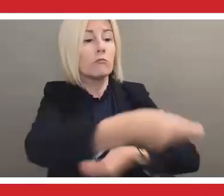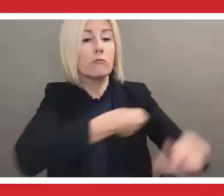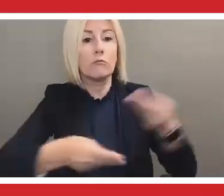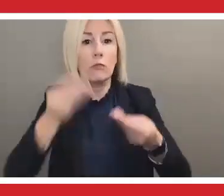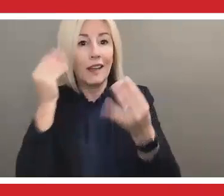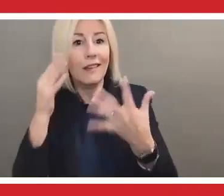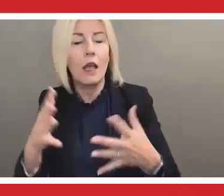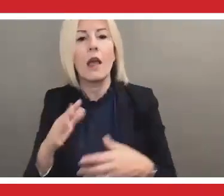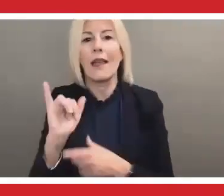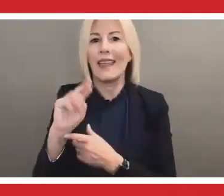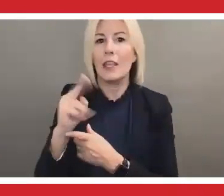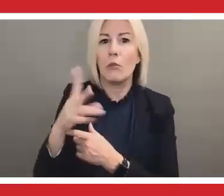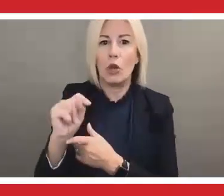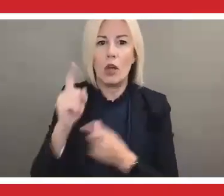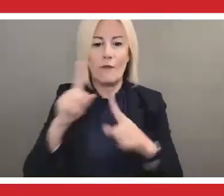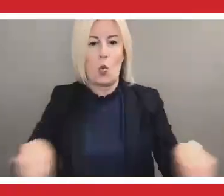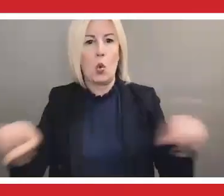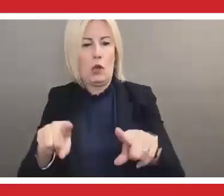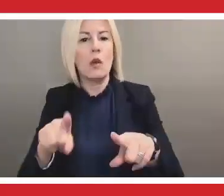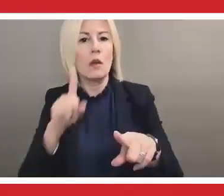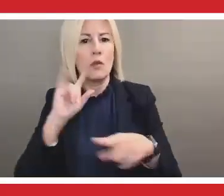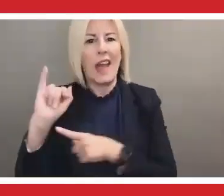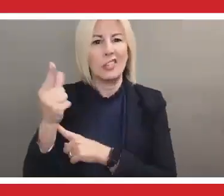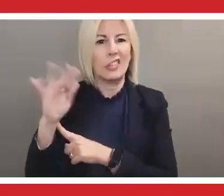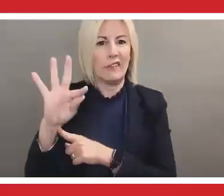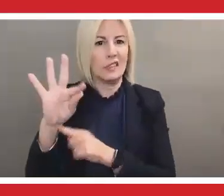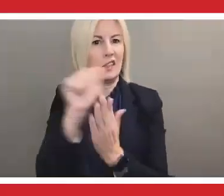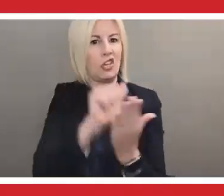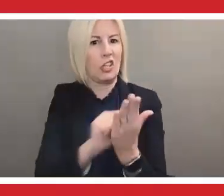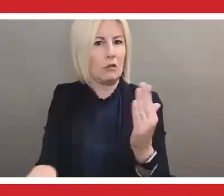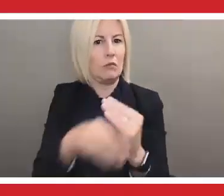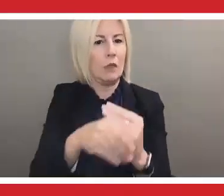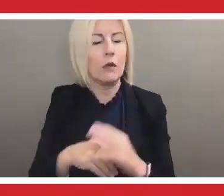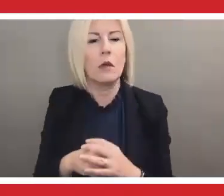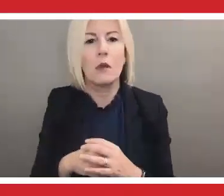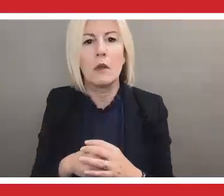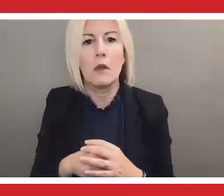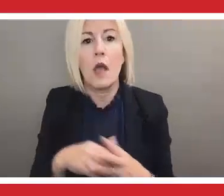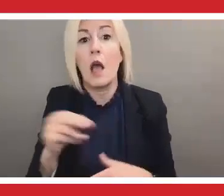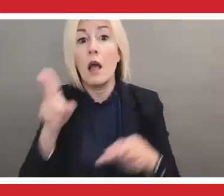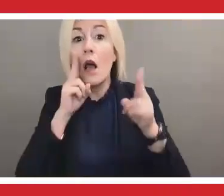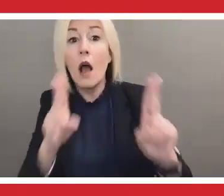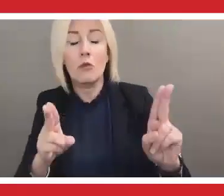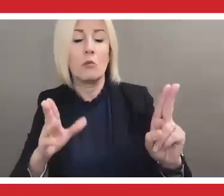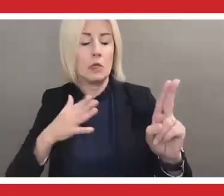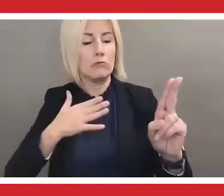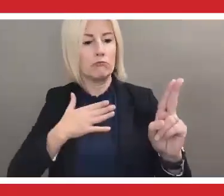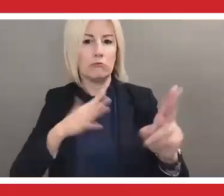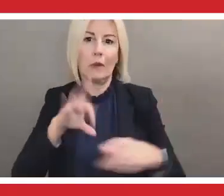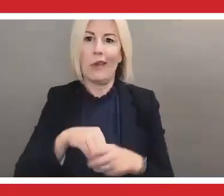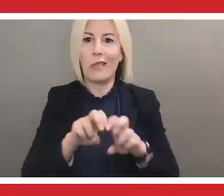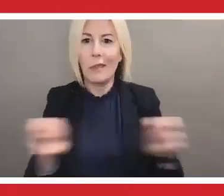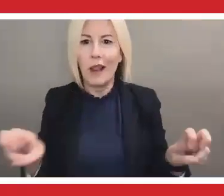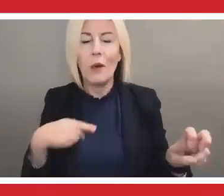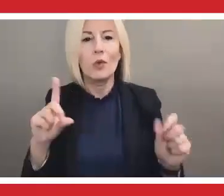of these fora to the IGF's agenda. Having received the honor of being a member of the panel, I will do every